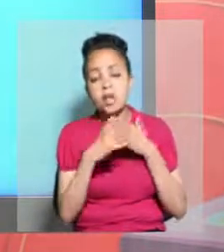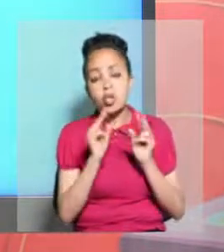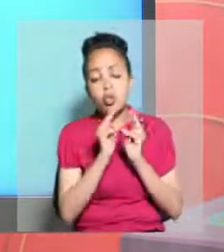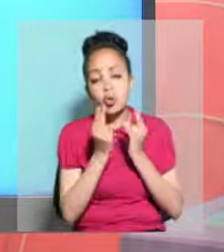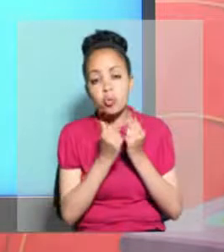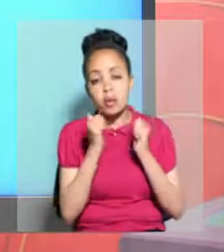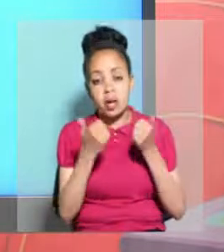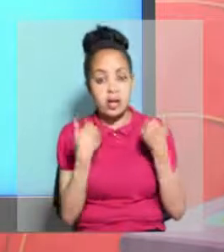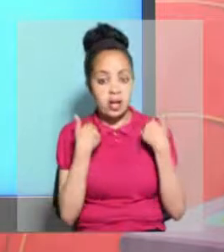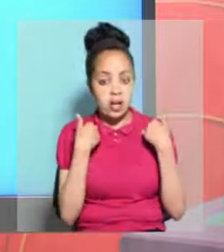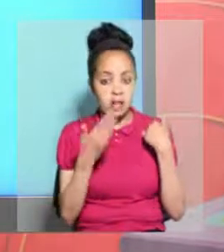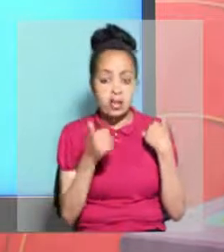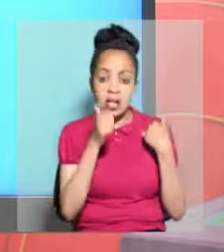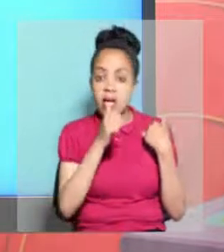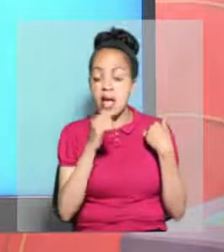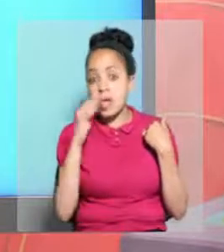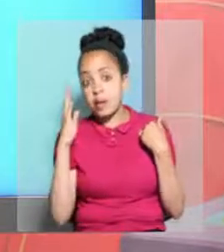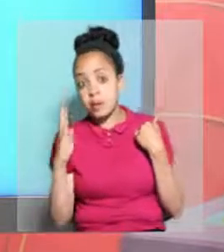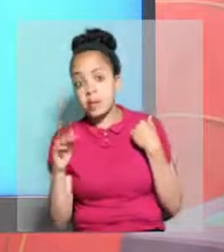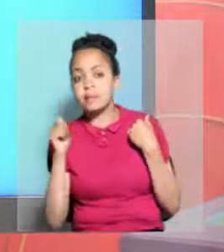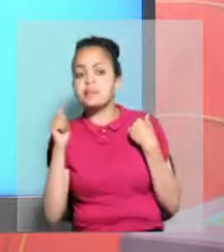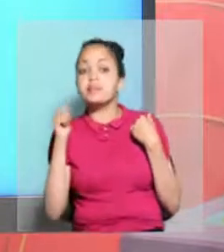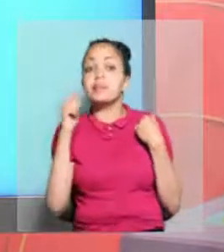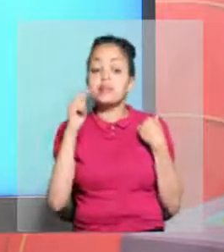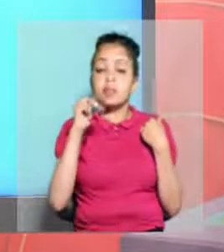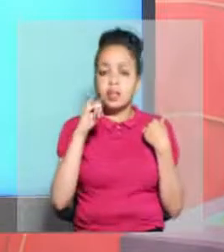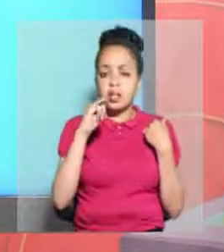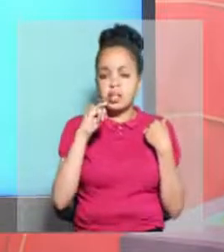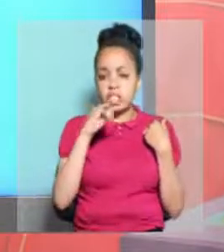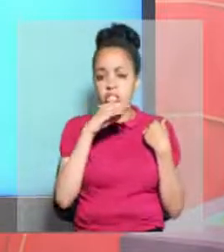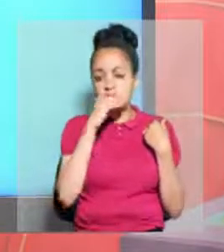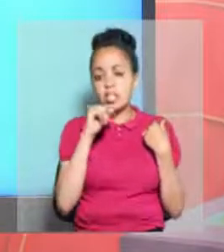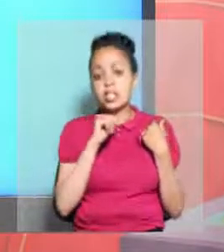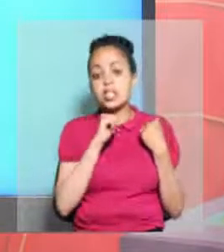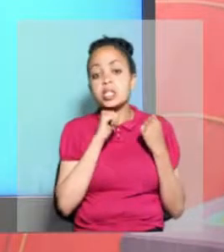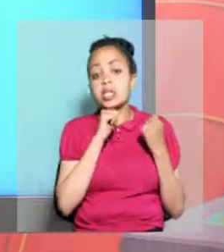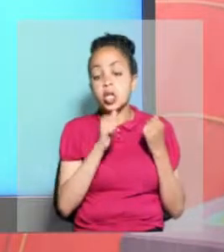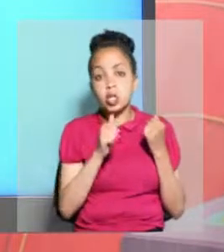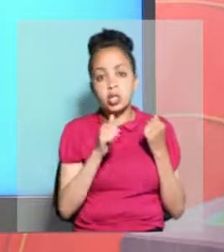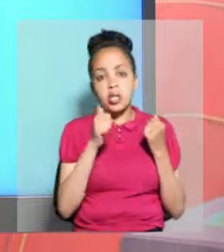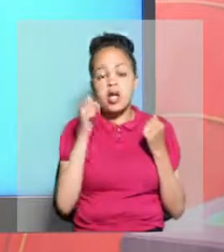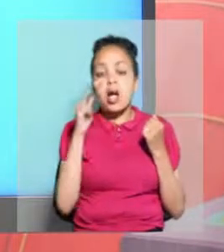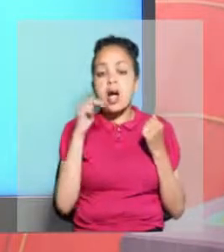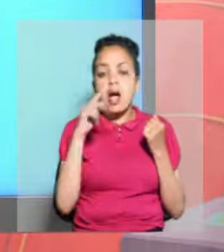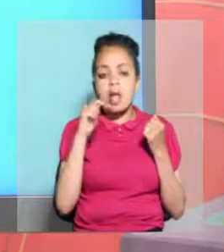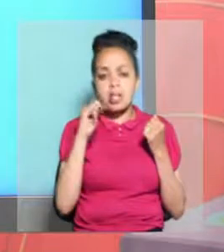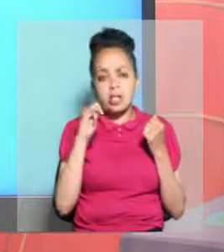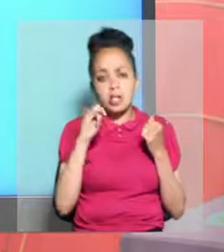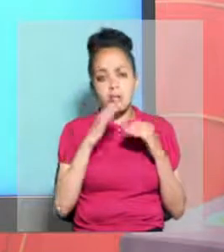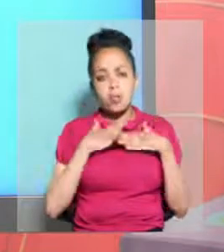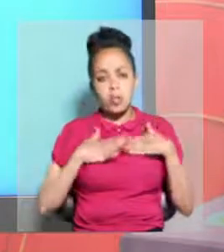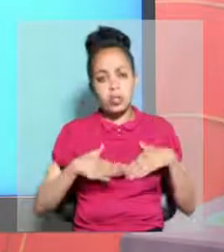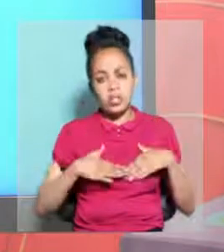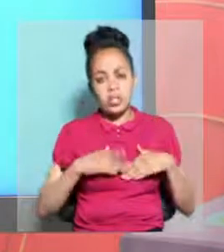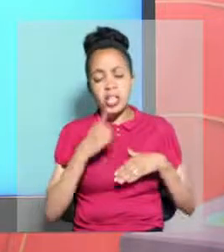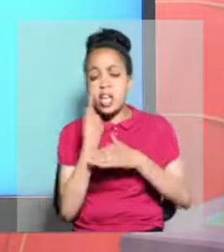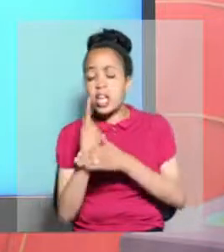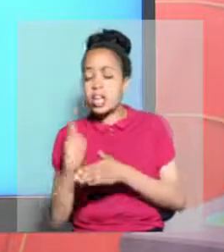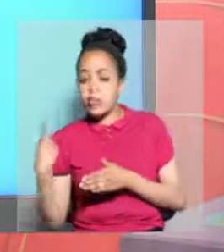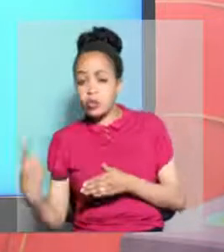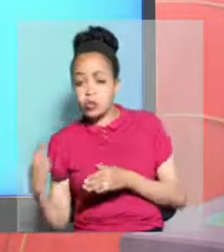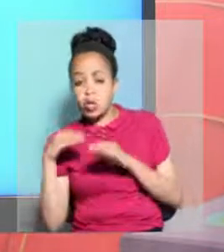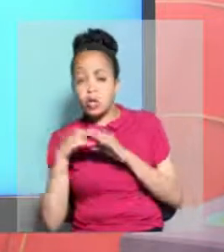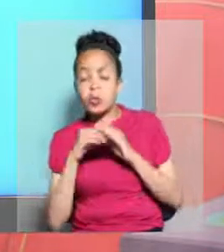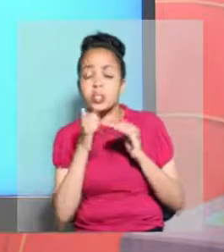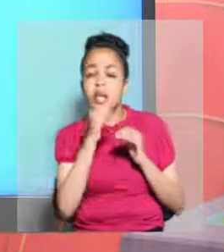it can have AB antigen and again none of antibody. If an individual with